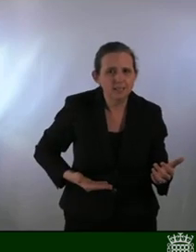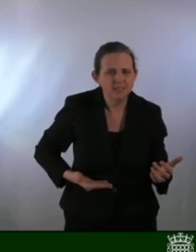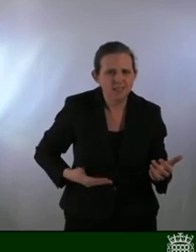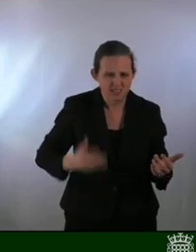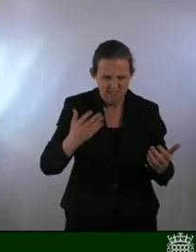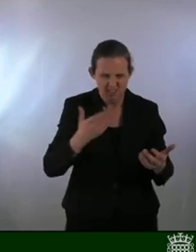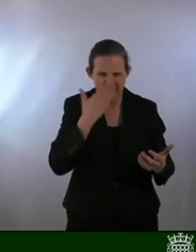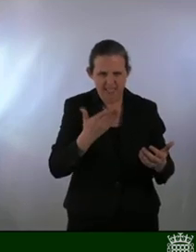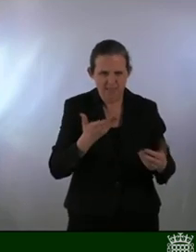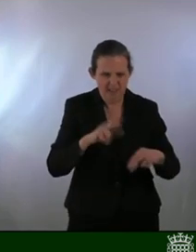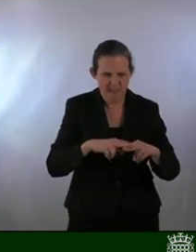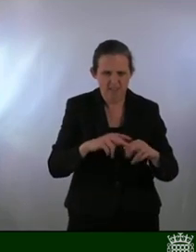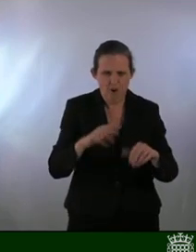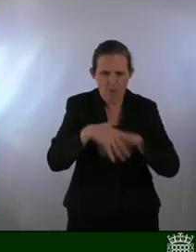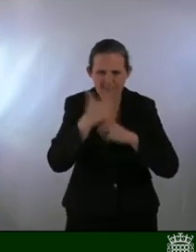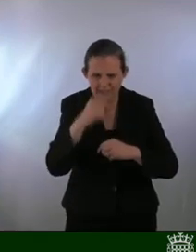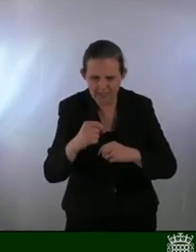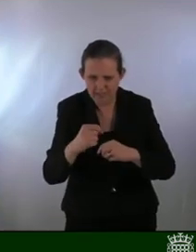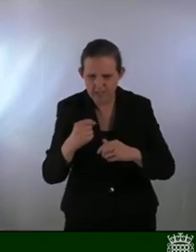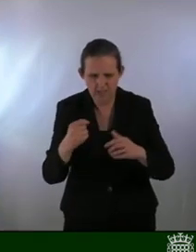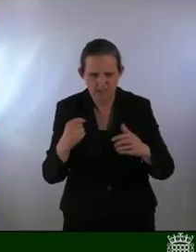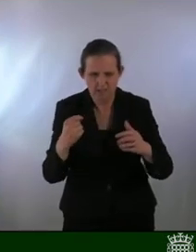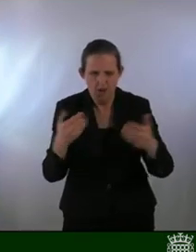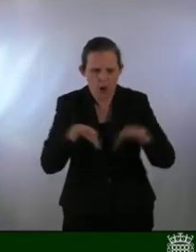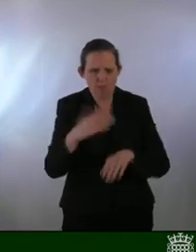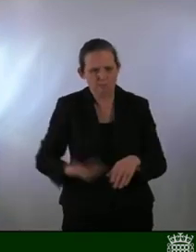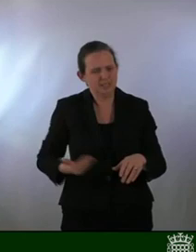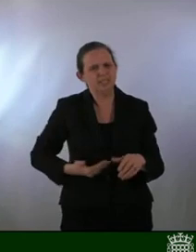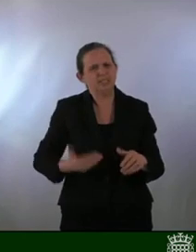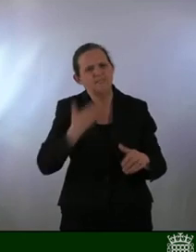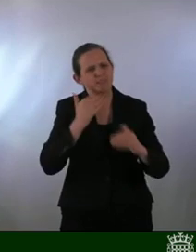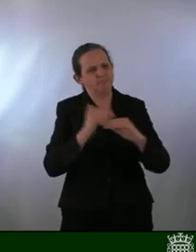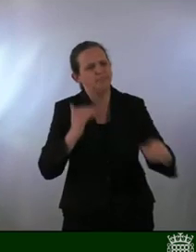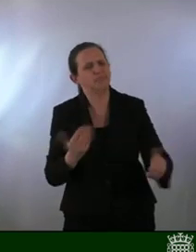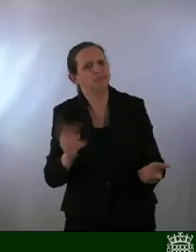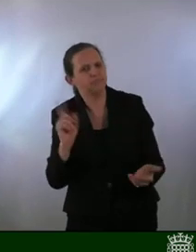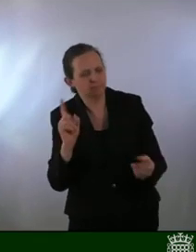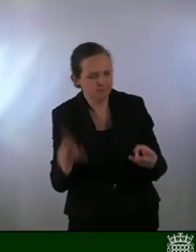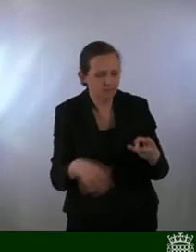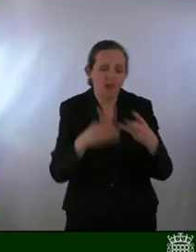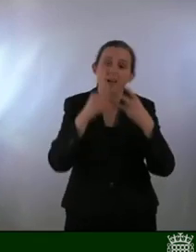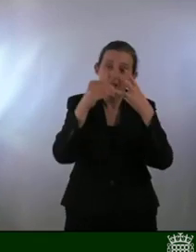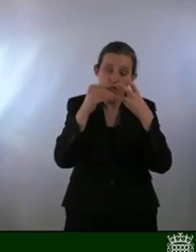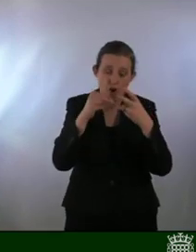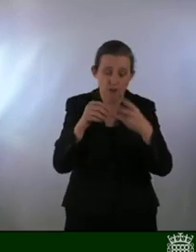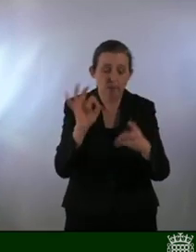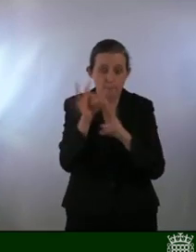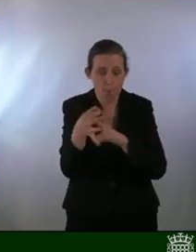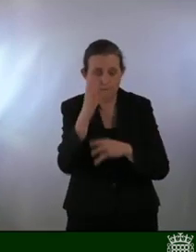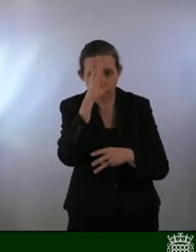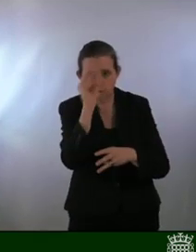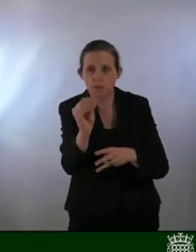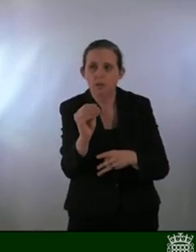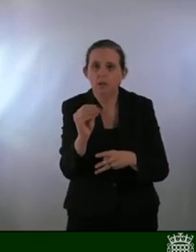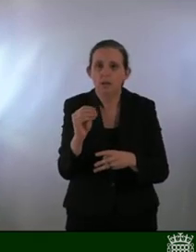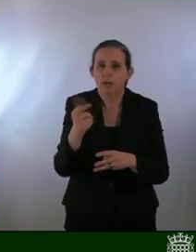age doesn't seem necessarily right. And can I add to one of the points made sensibly by the spokesman for the opposition, which is that there's some help